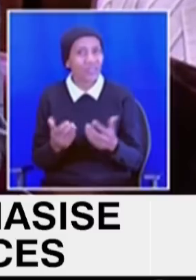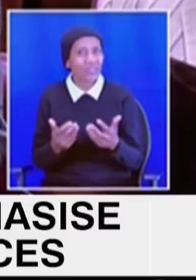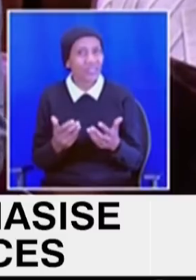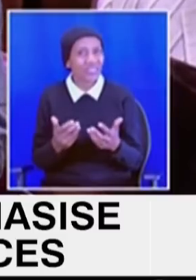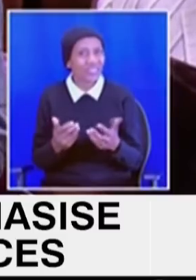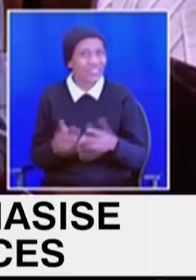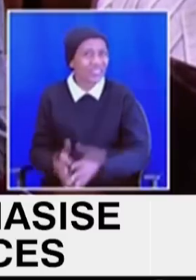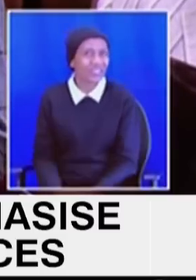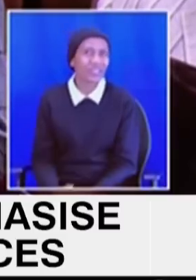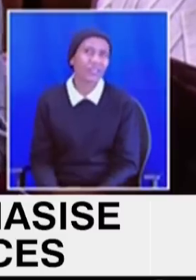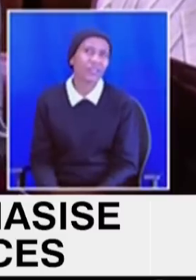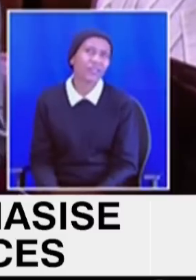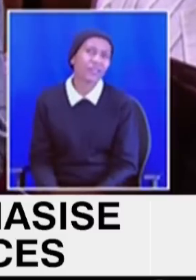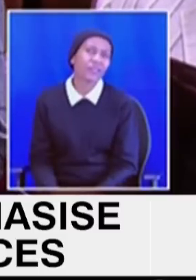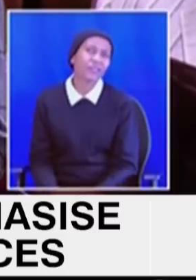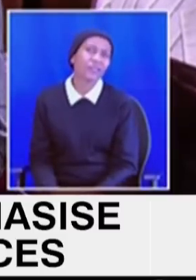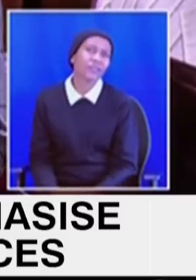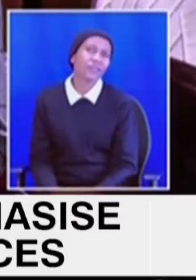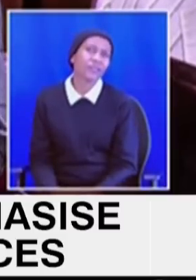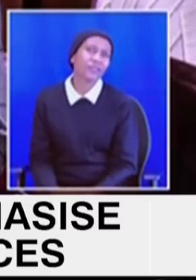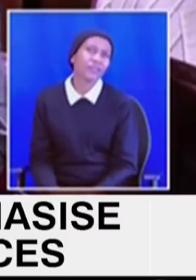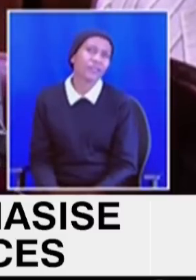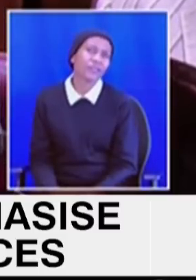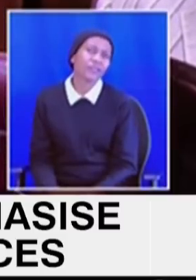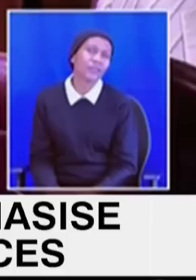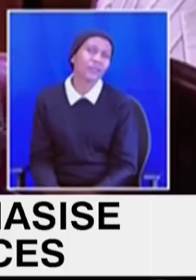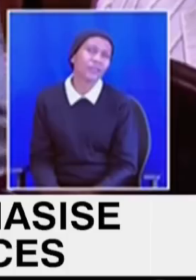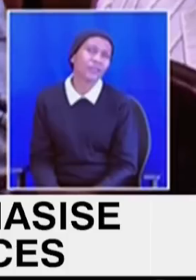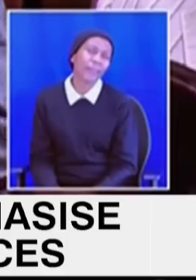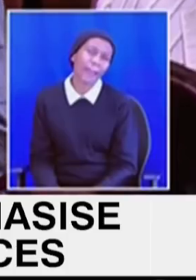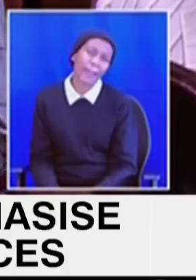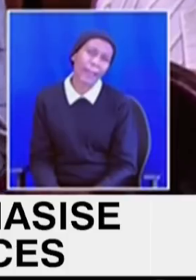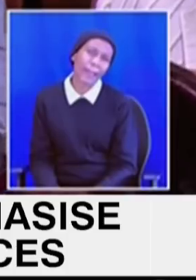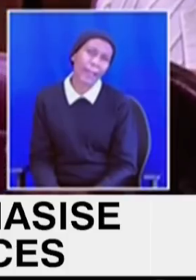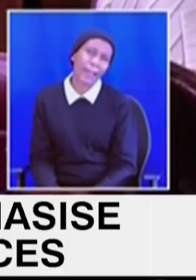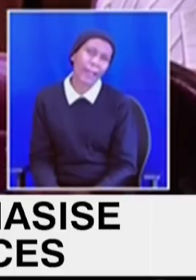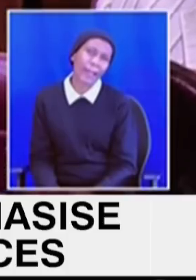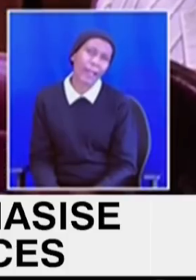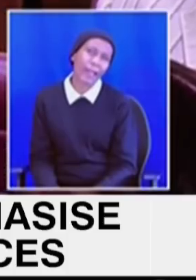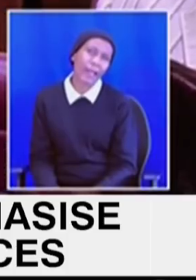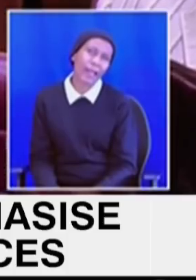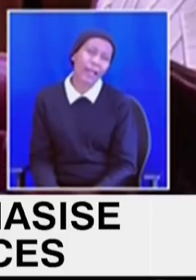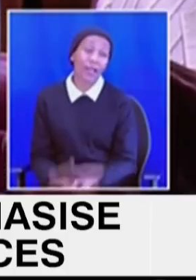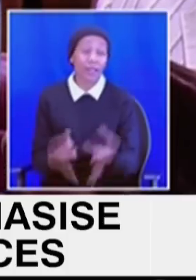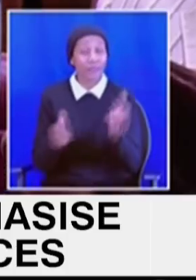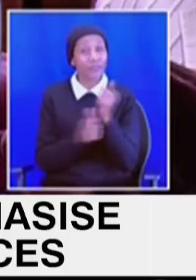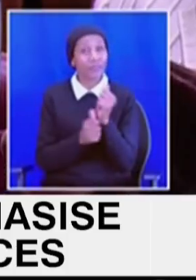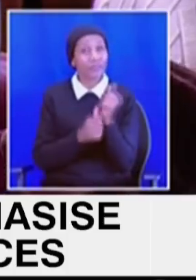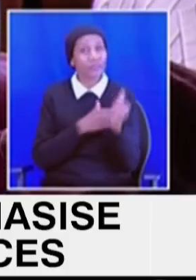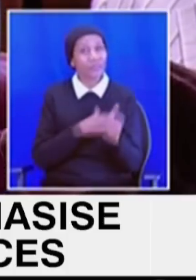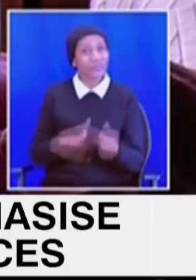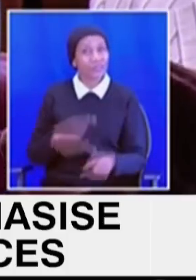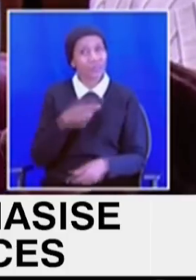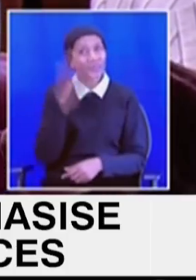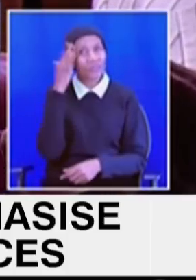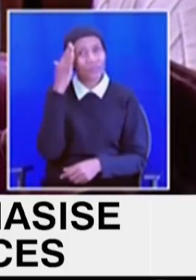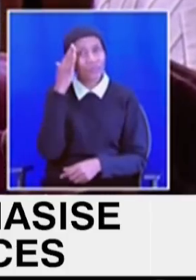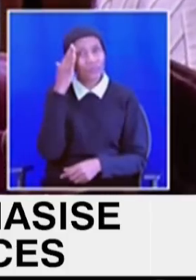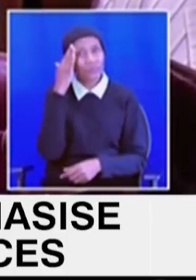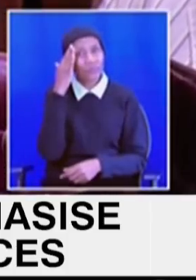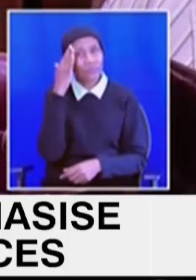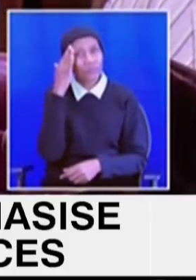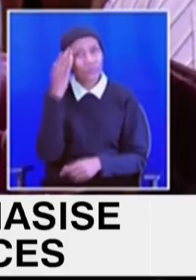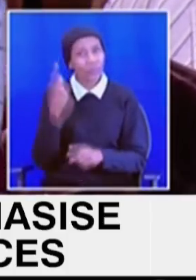immediate, medium, and long term, as you've indicated, Deputy President. But as you may be aware, Deputy President, there has